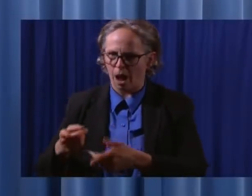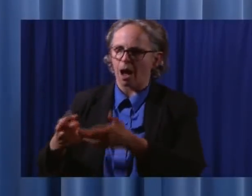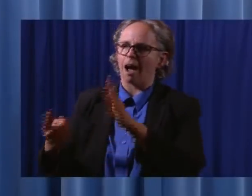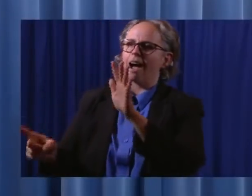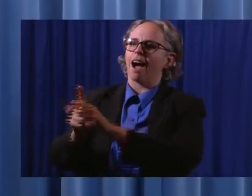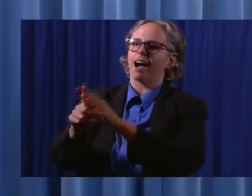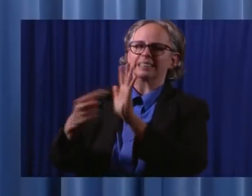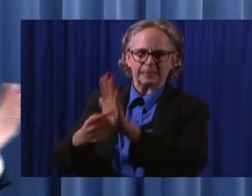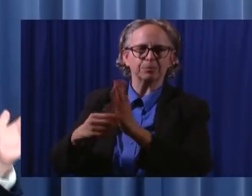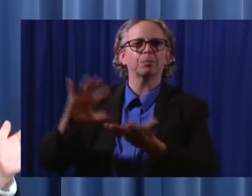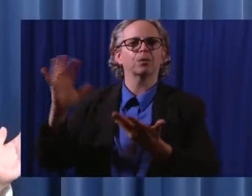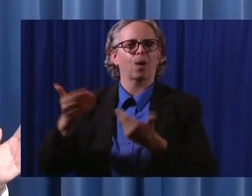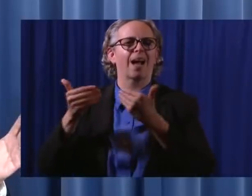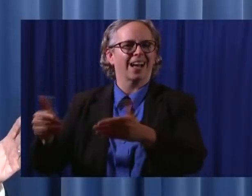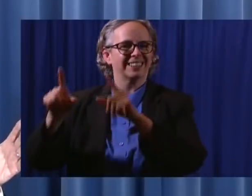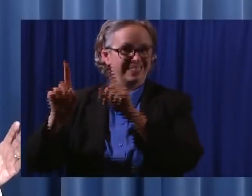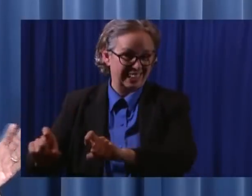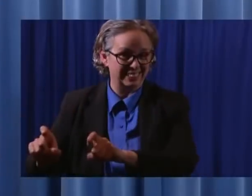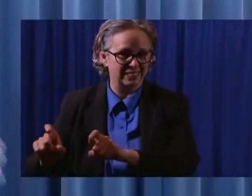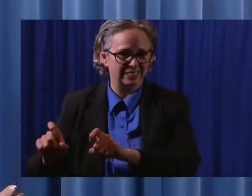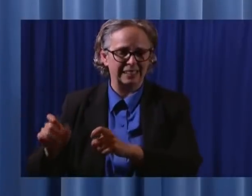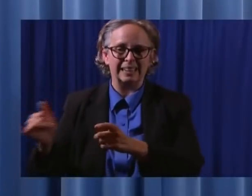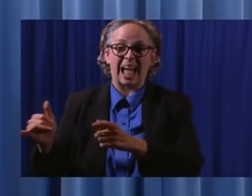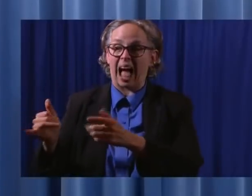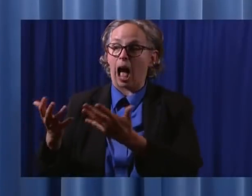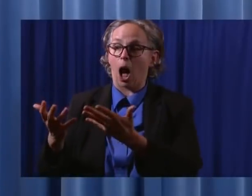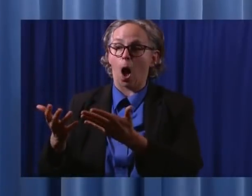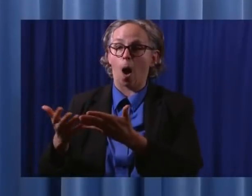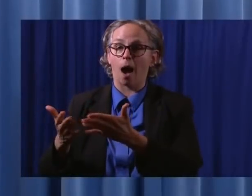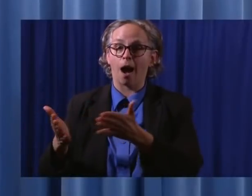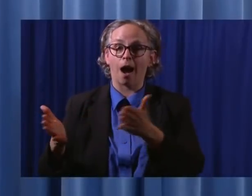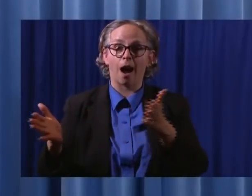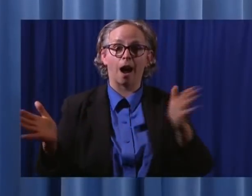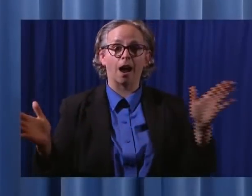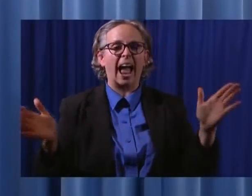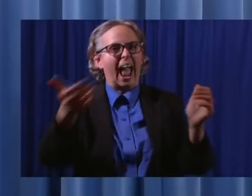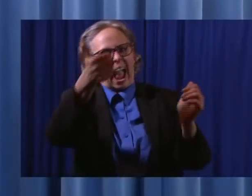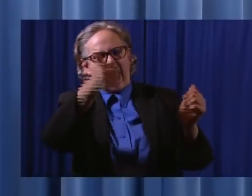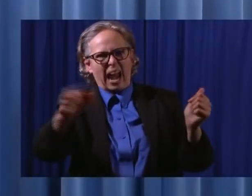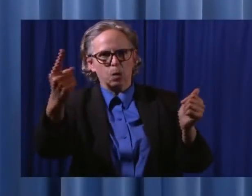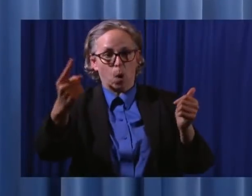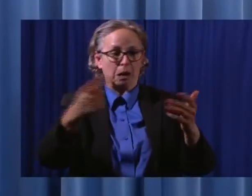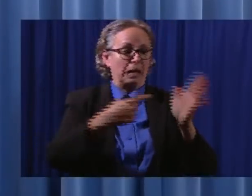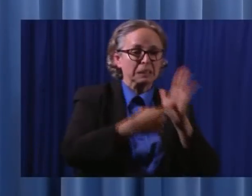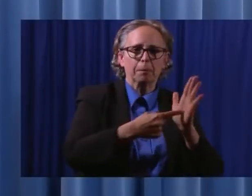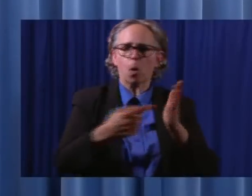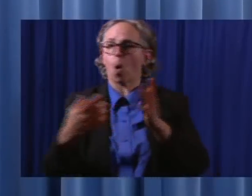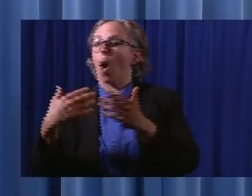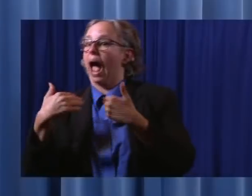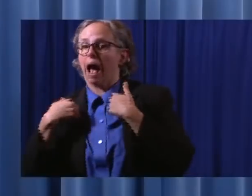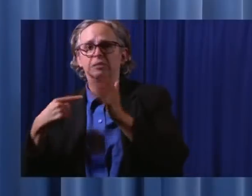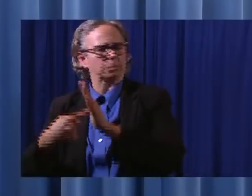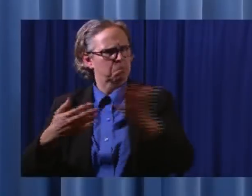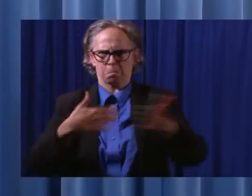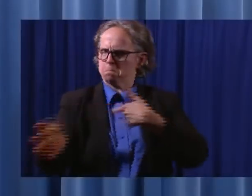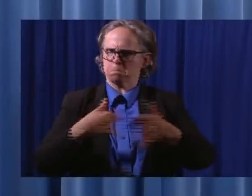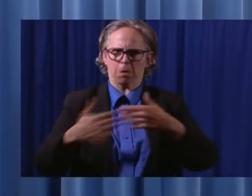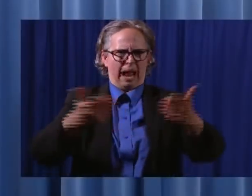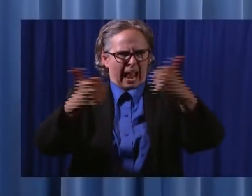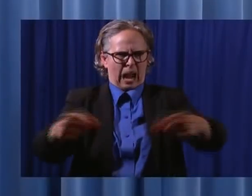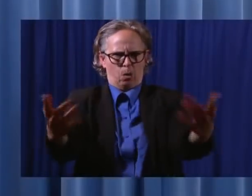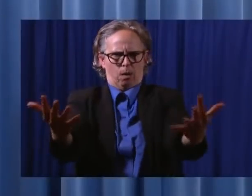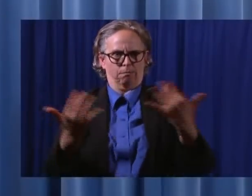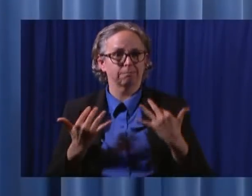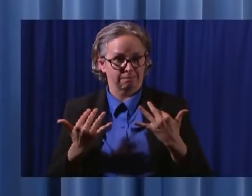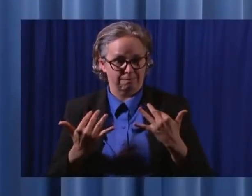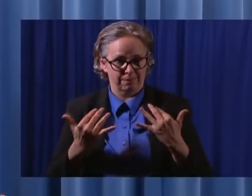as you know, we've thrown the doors open and we've said, please come. And you've seen numbers in Dayton, we've seen numbers in